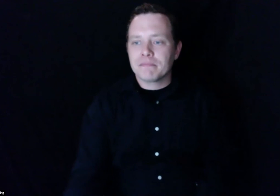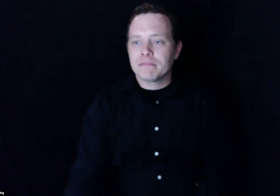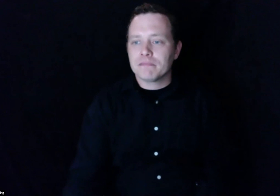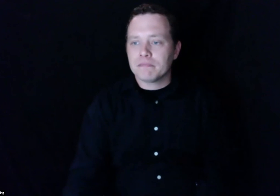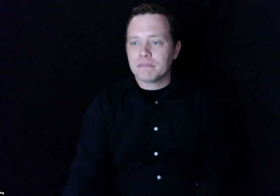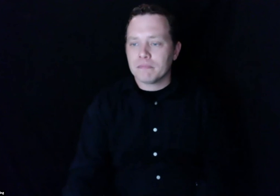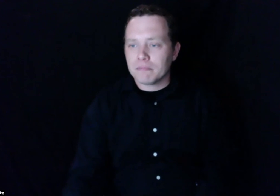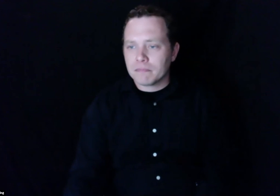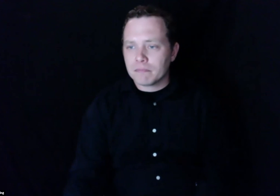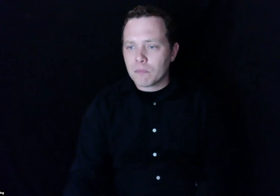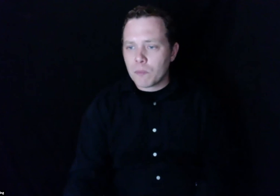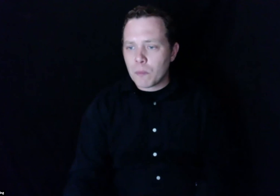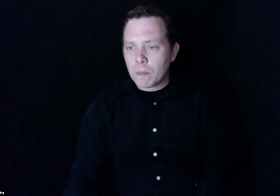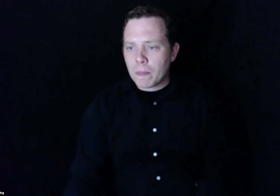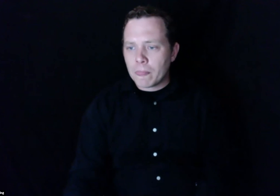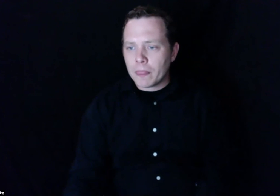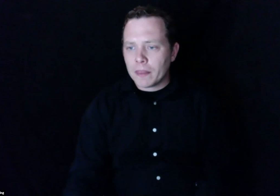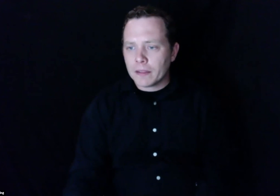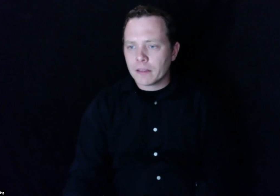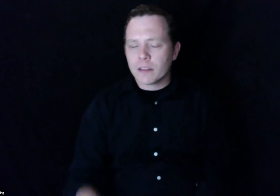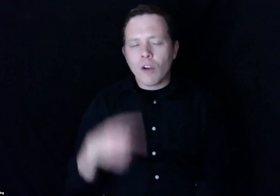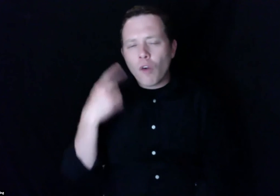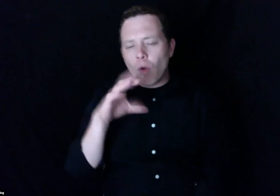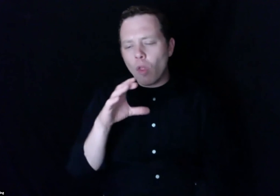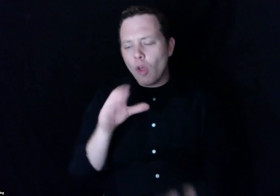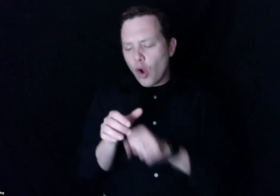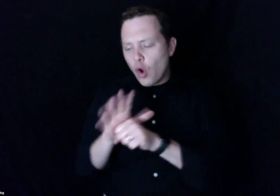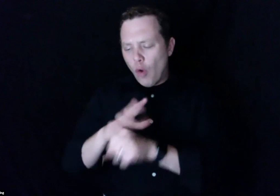drive-in clinics work for COVID vaccine?